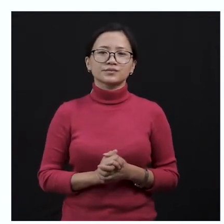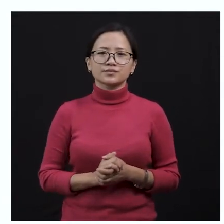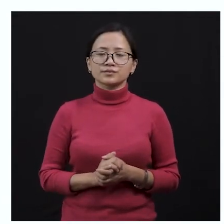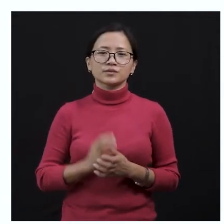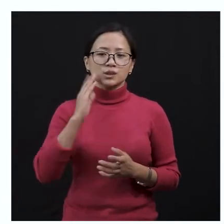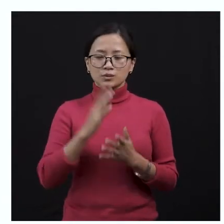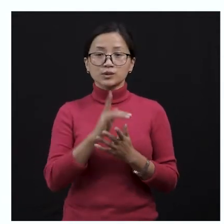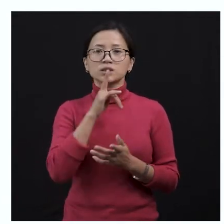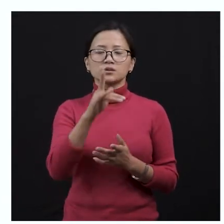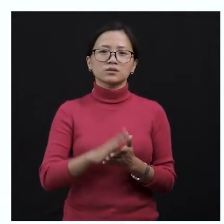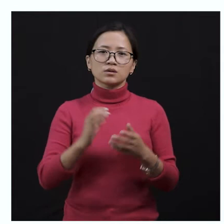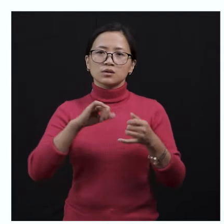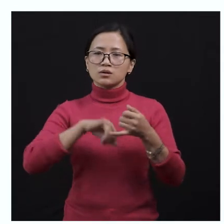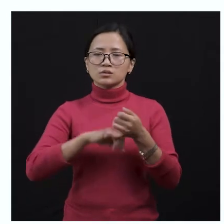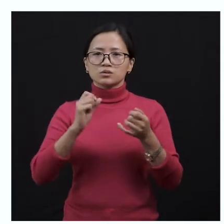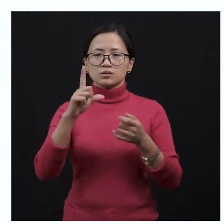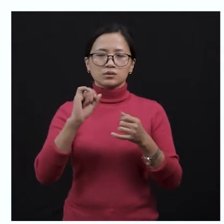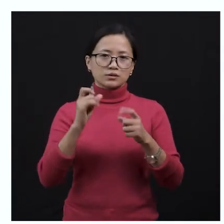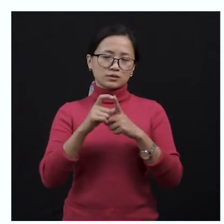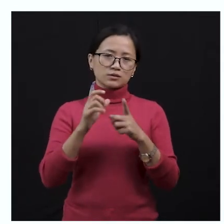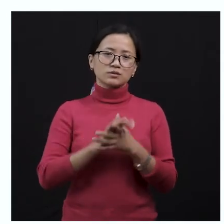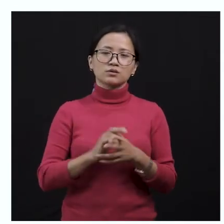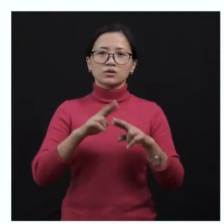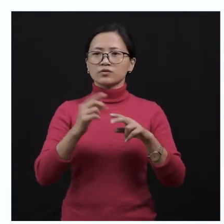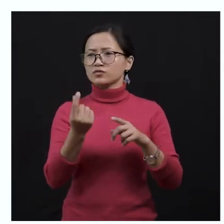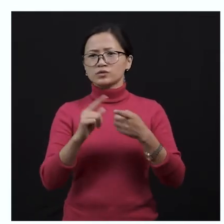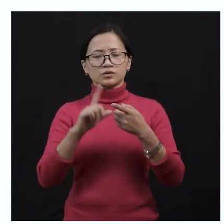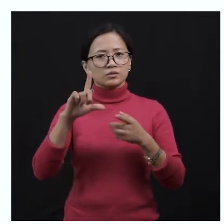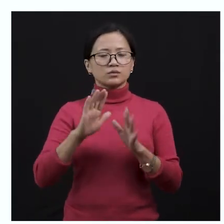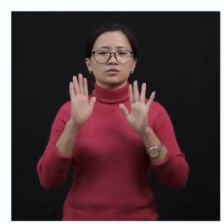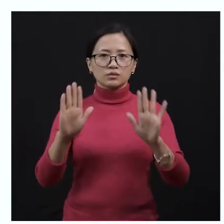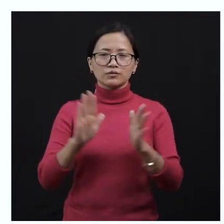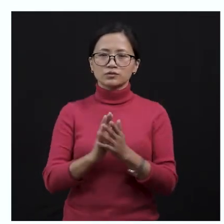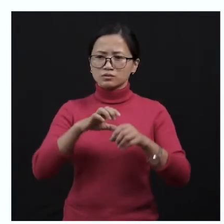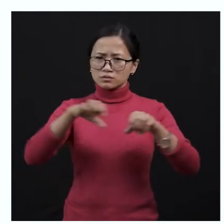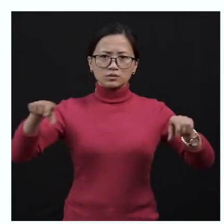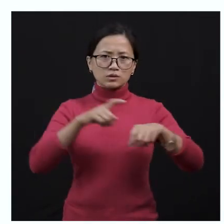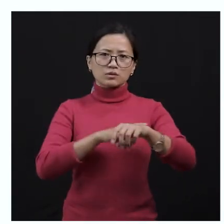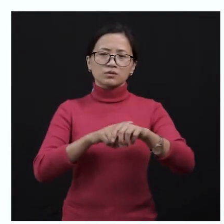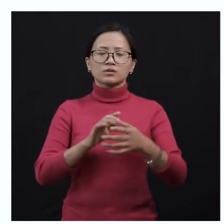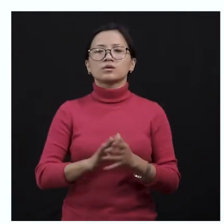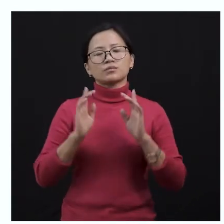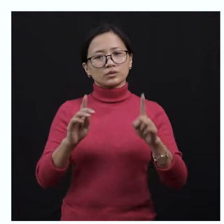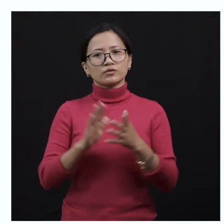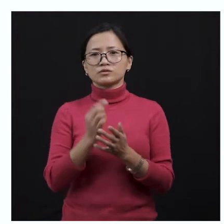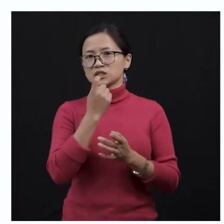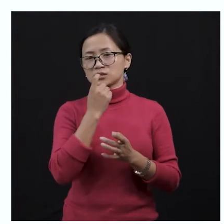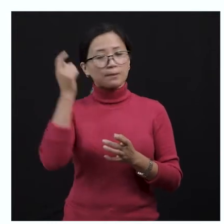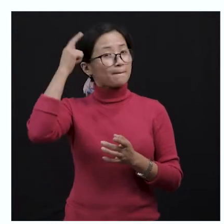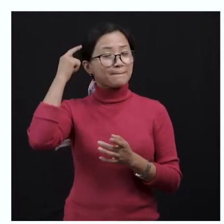When we say a solid fuel, we not only wood, but we also have coal, charcoal,